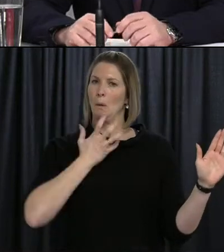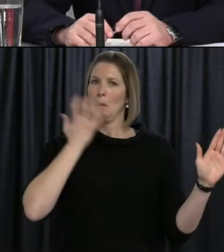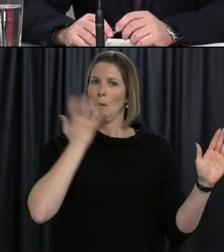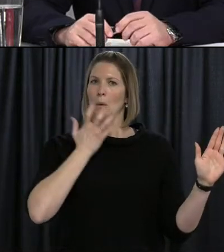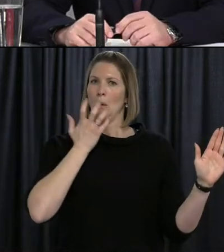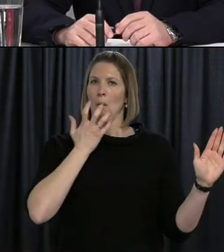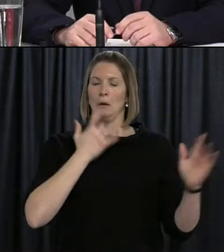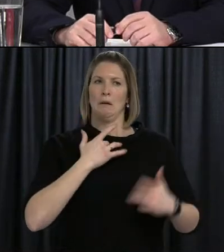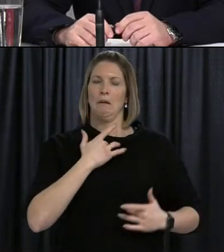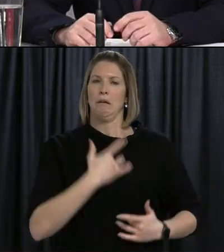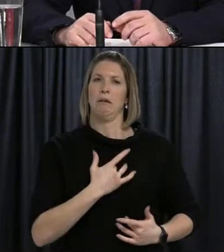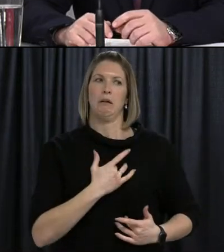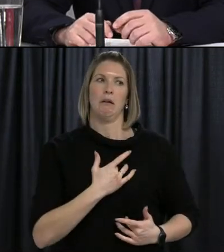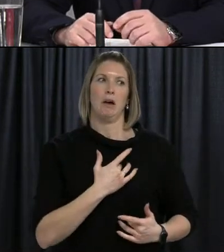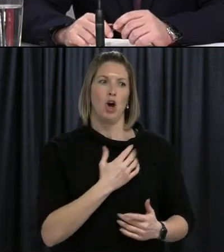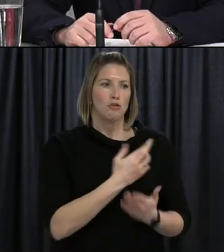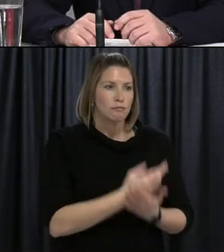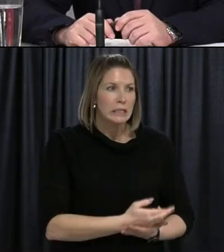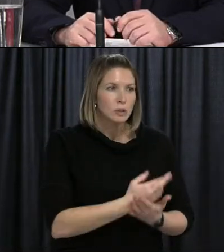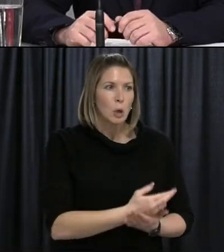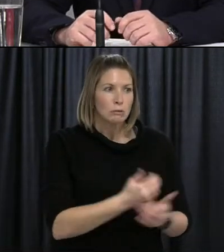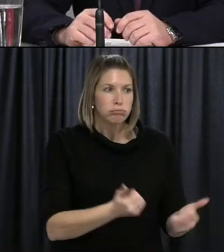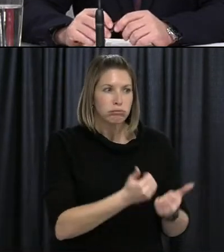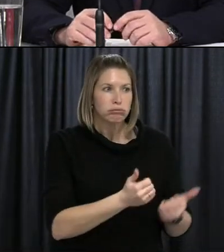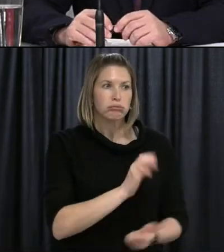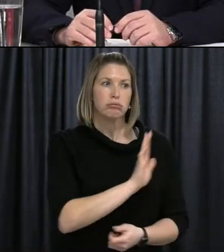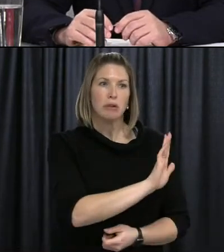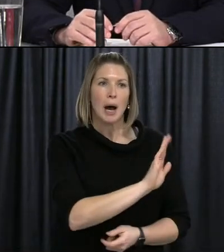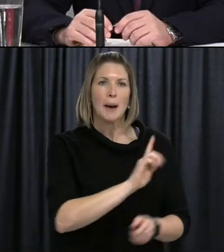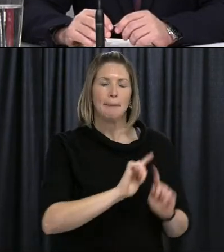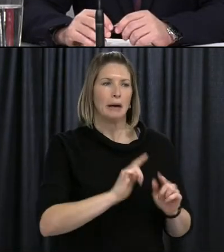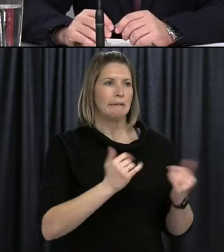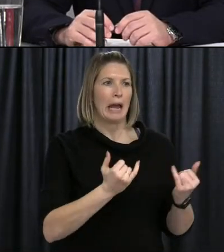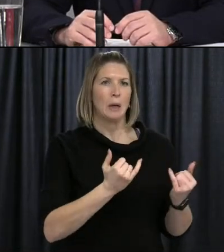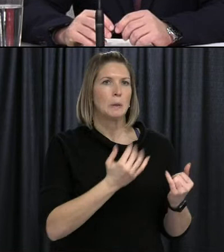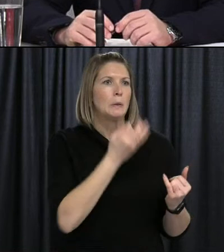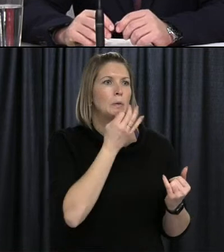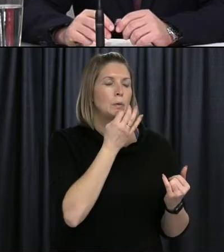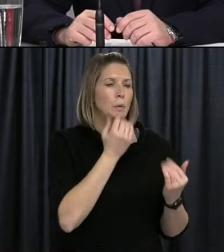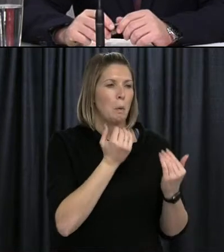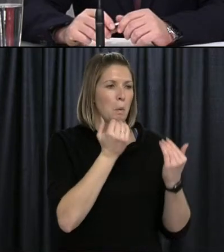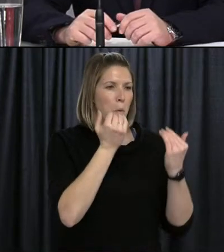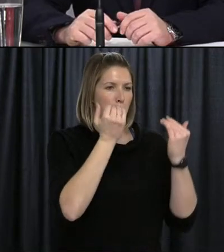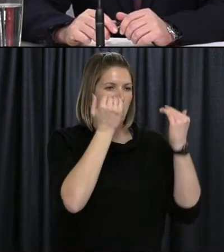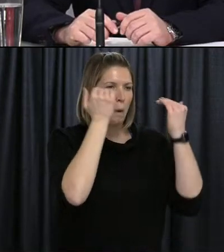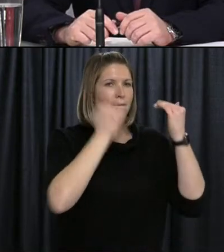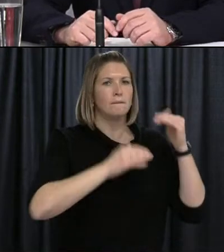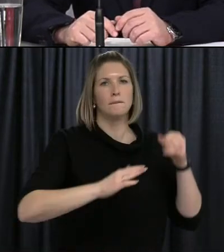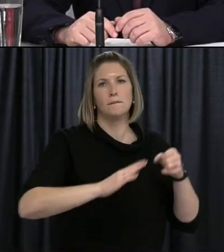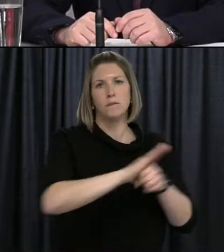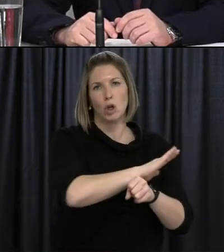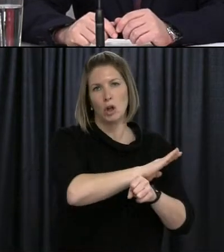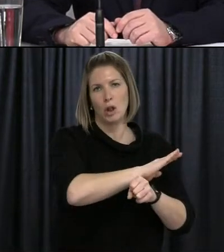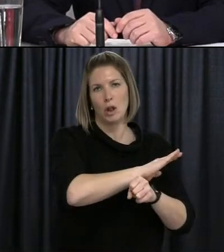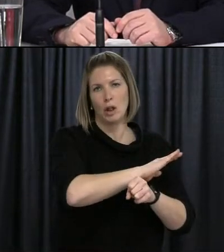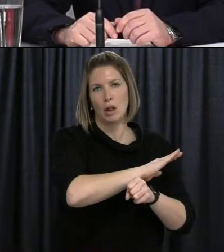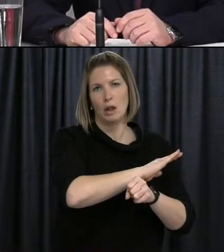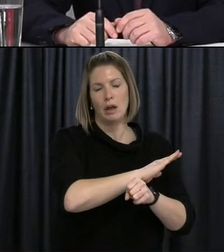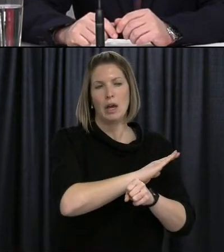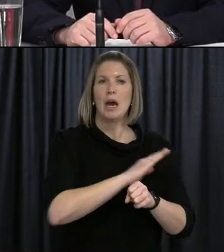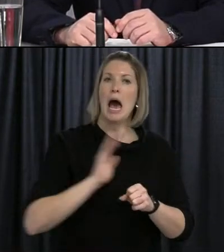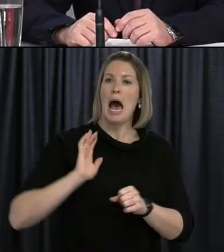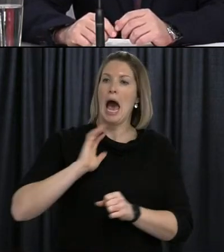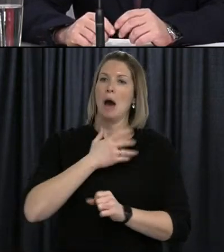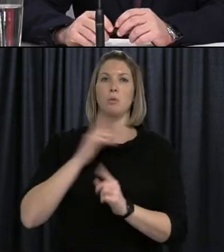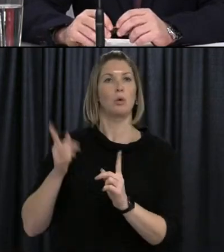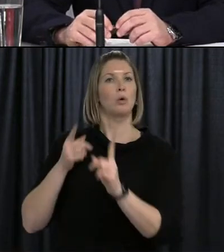once plentiful healthcare resources now find themselves nearing or exceeding capacity. Protecting both lives and critical healthcare resources is the